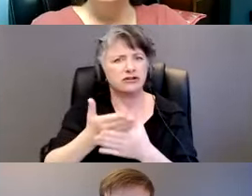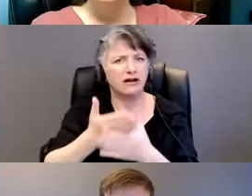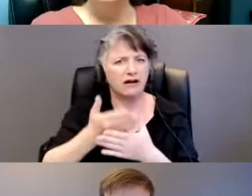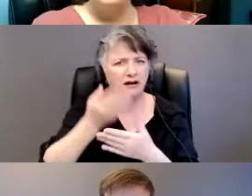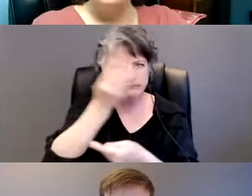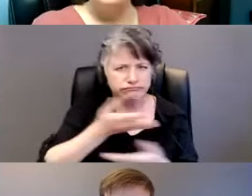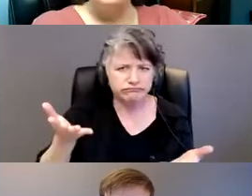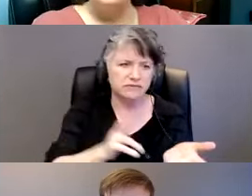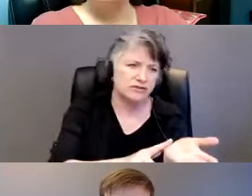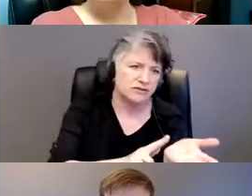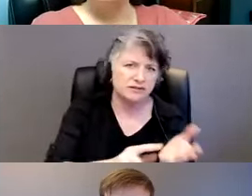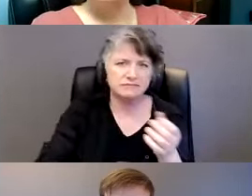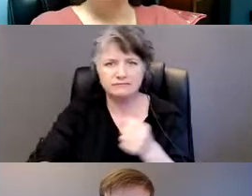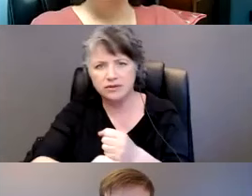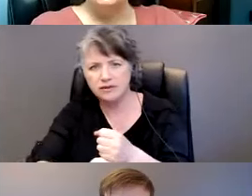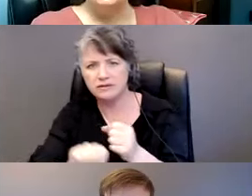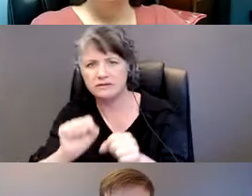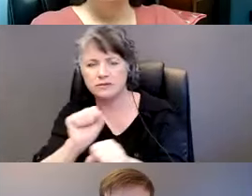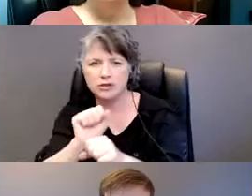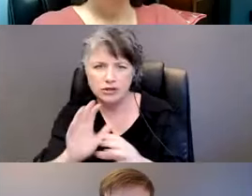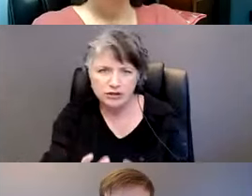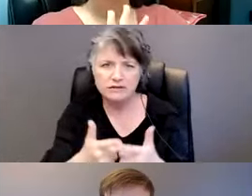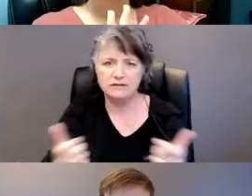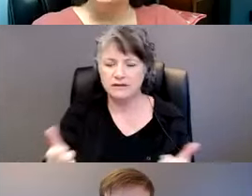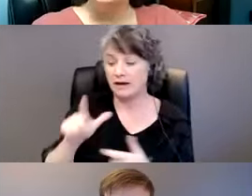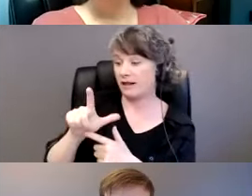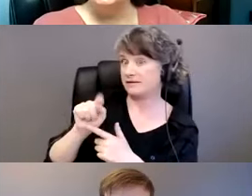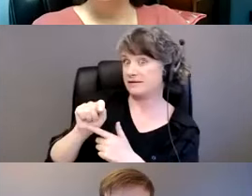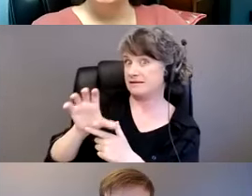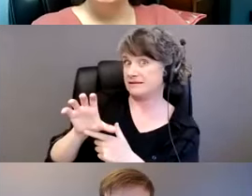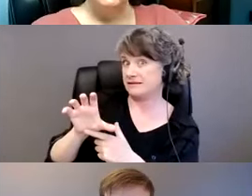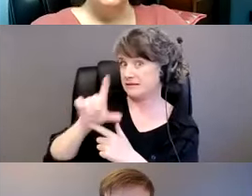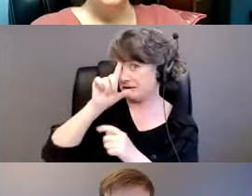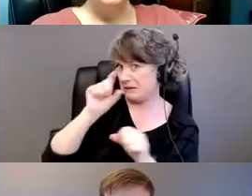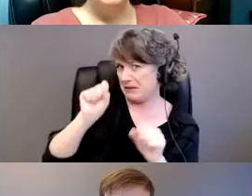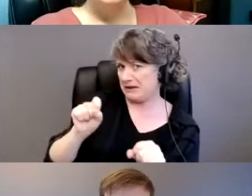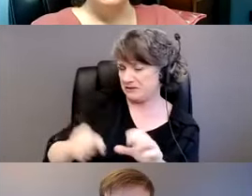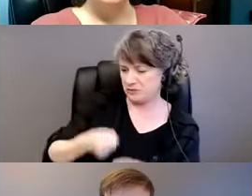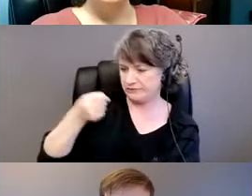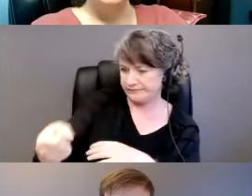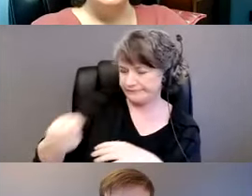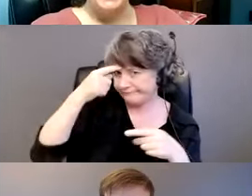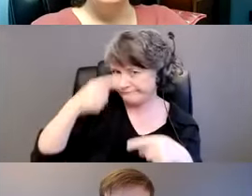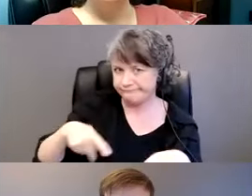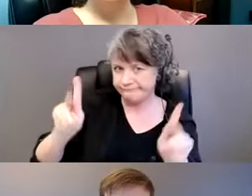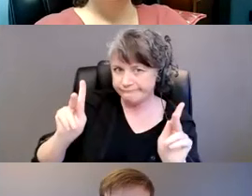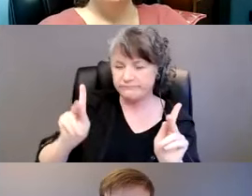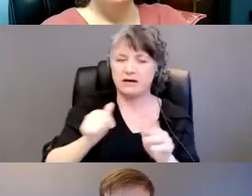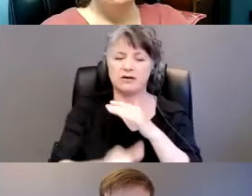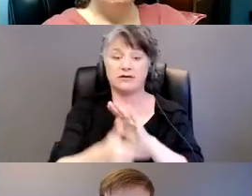nursing, and capacity consent for long-term care. So those are evaluations under the